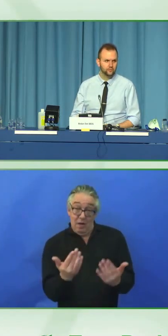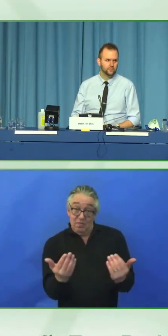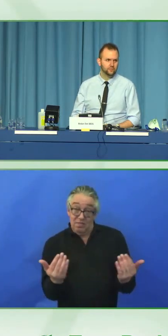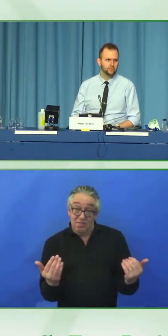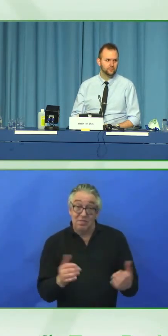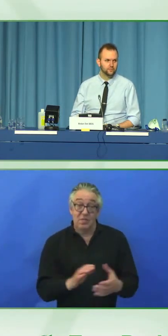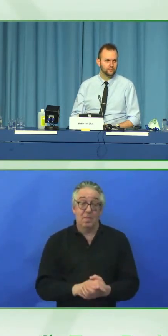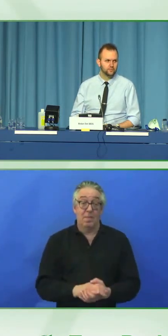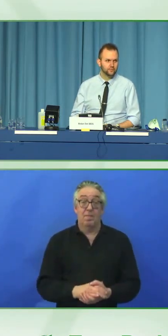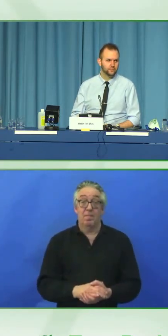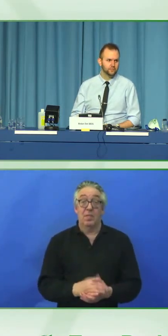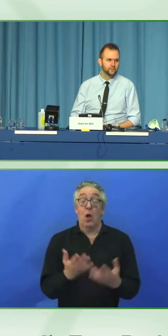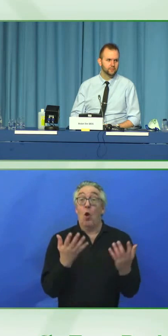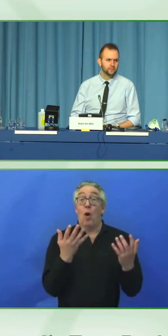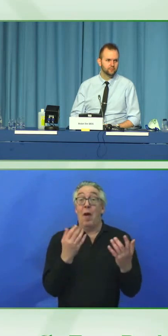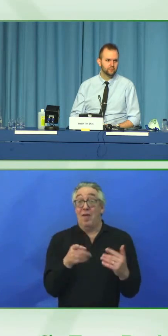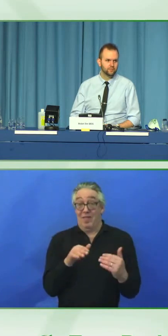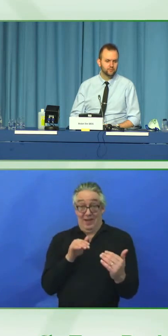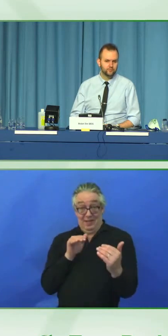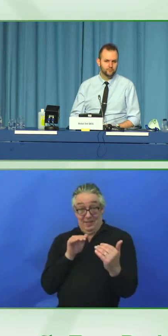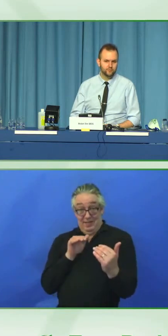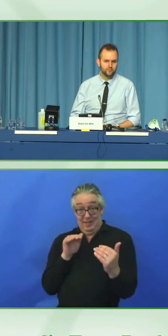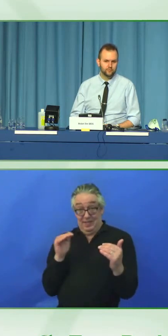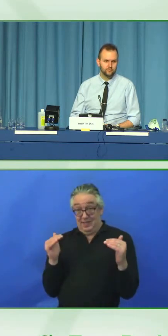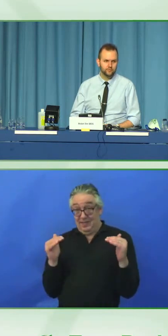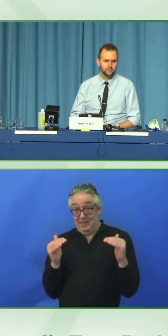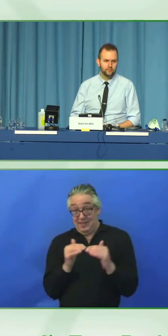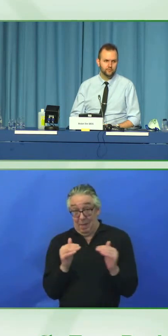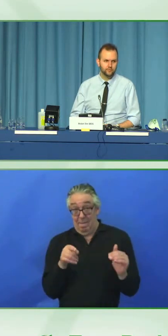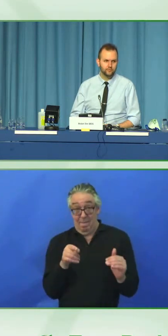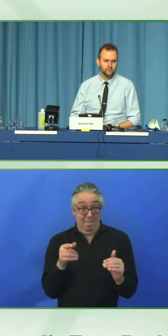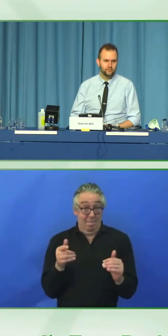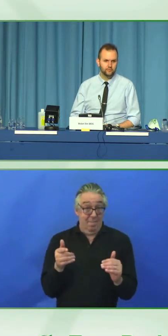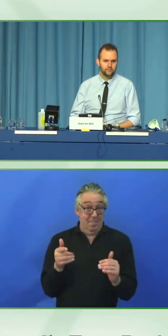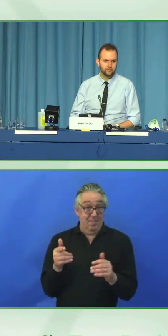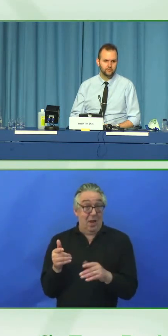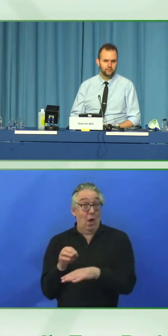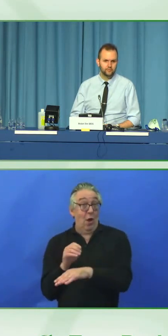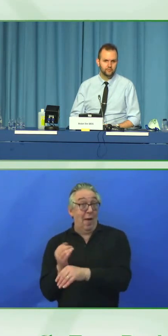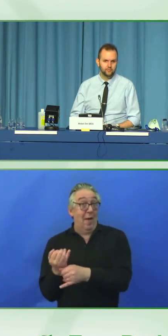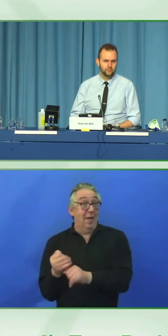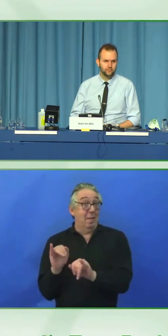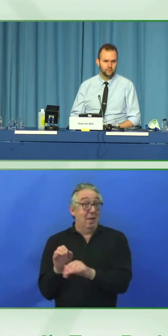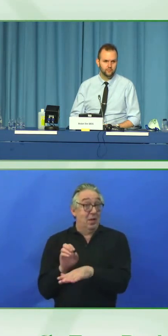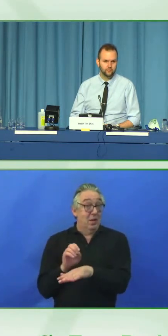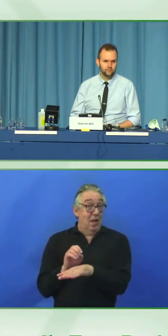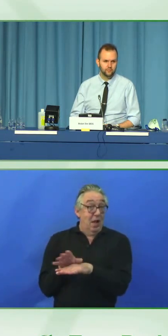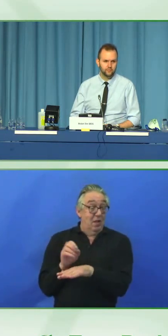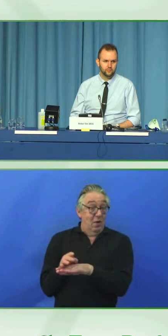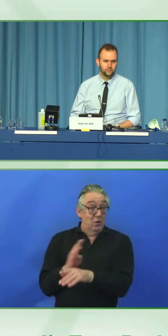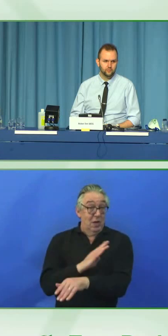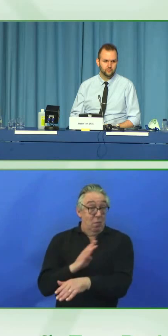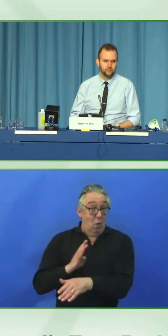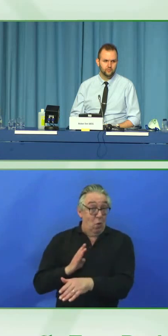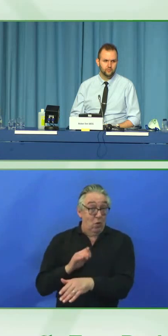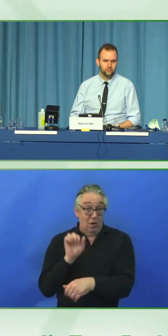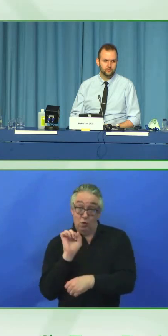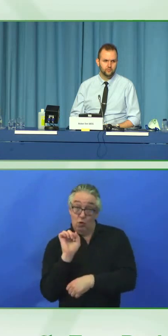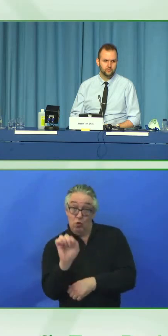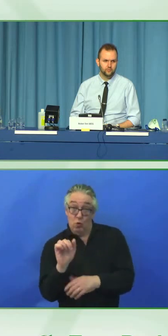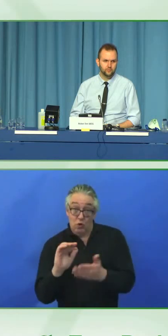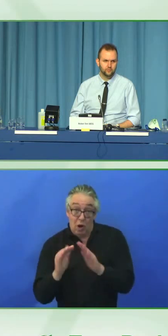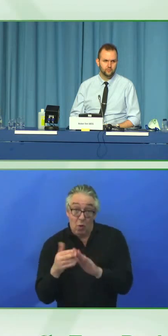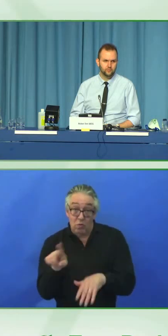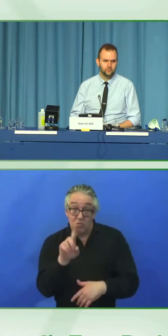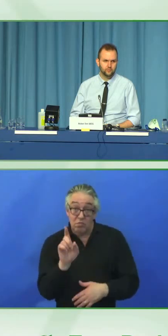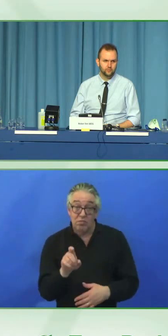similar mechanisms for the engagement of disabled people in determining decisions made where you live. And finally, you know,